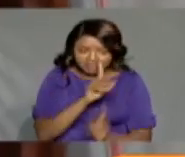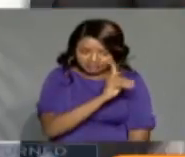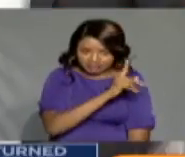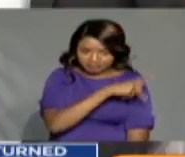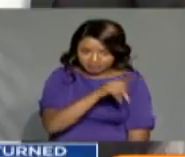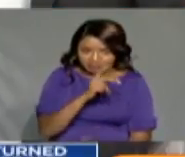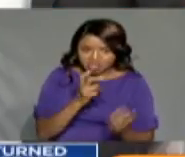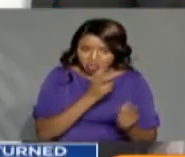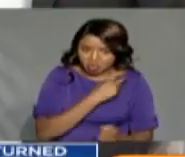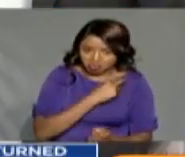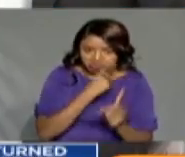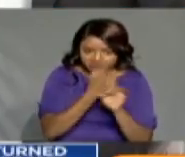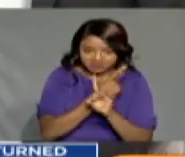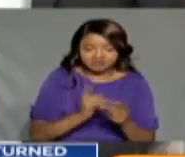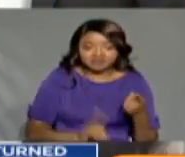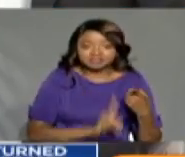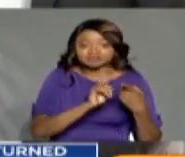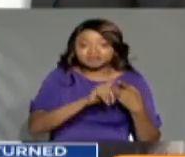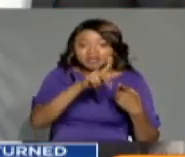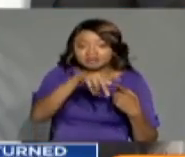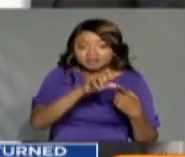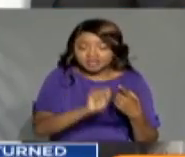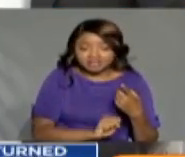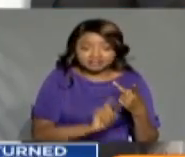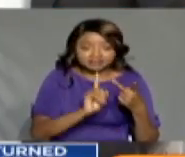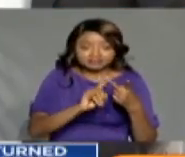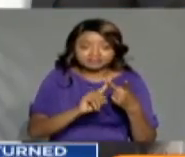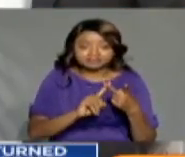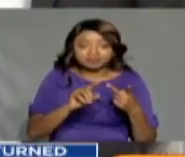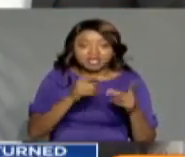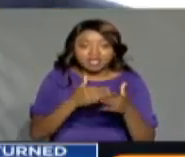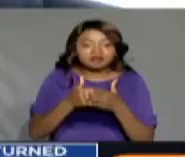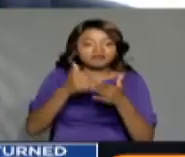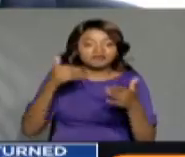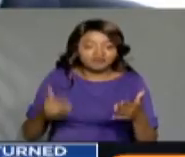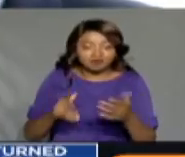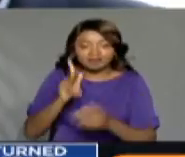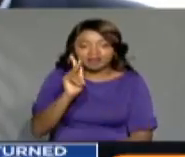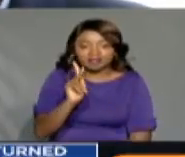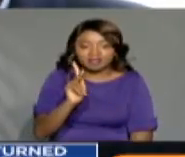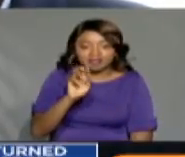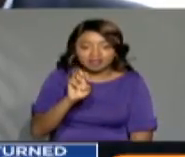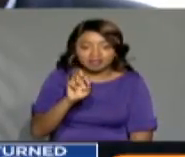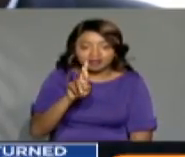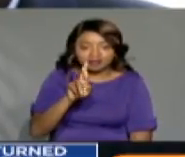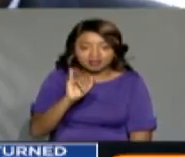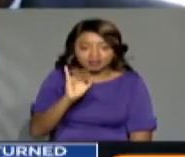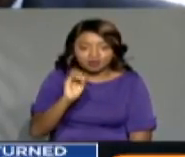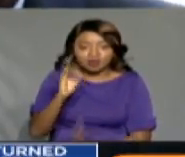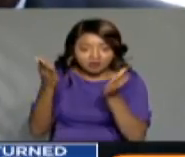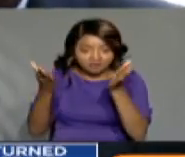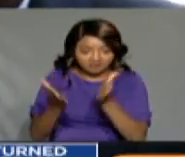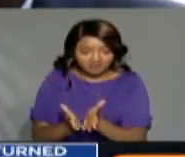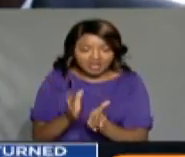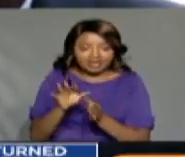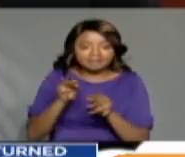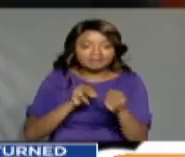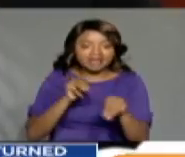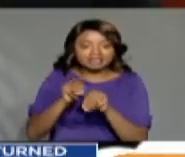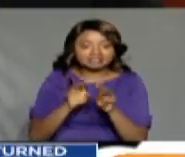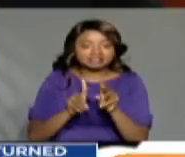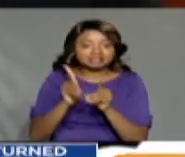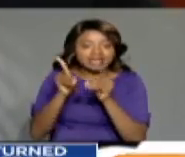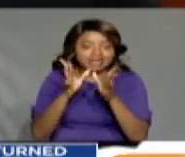files include former PS Dr. Susan Koech and former Kerio Valley Development Authority Managing Director